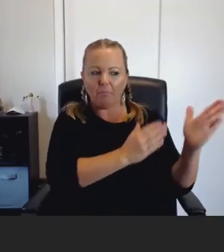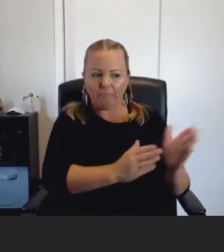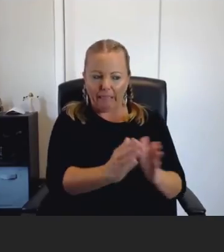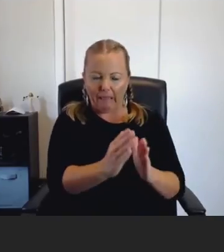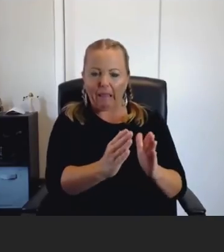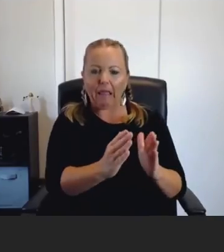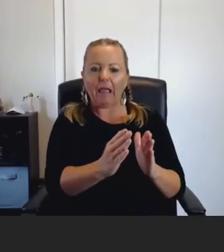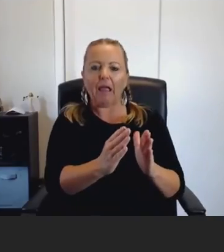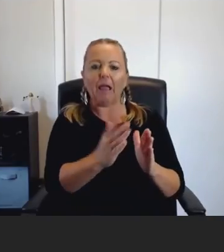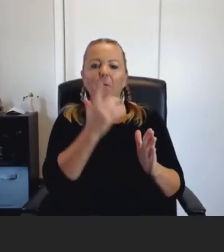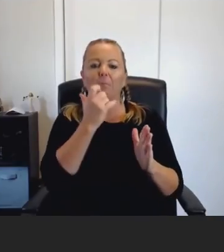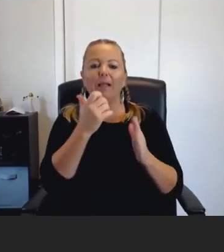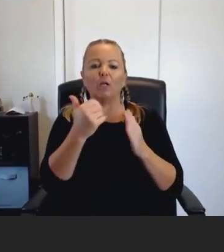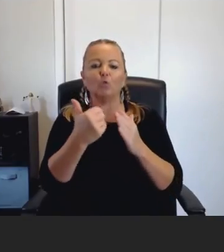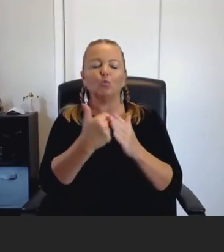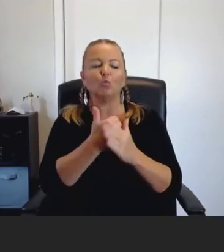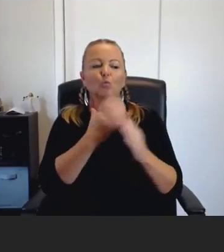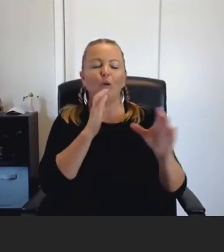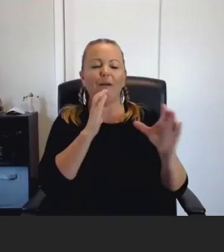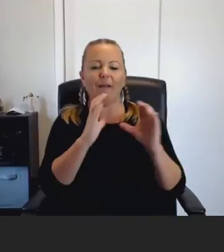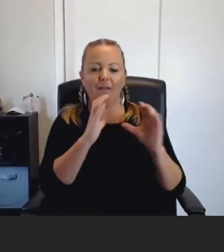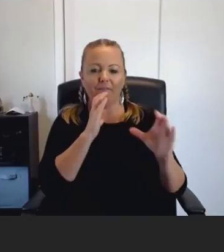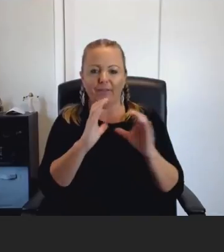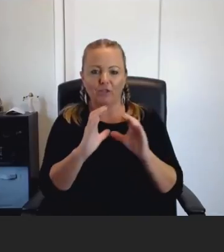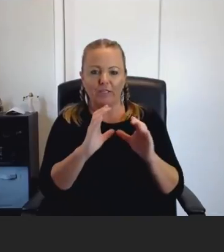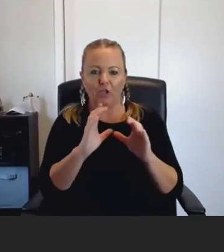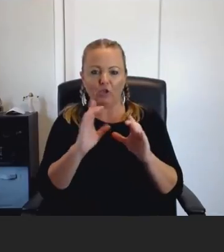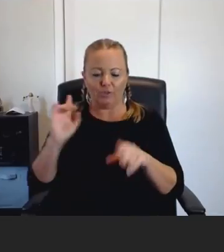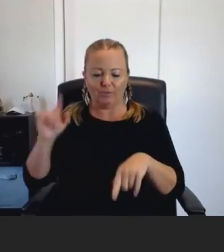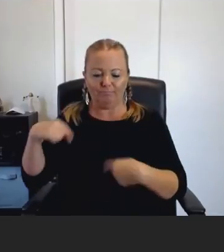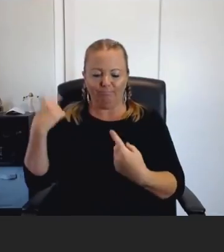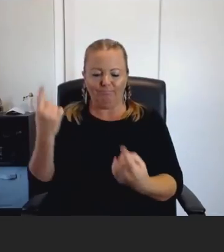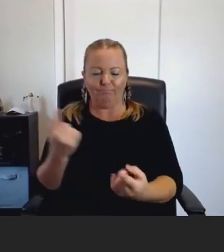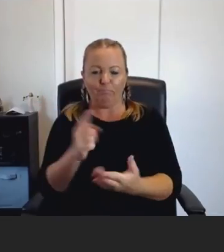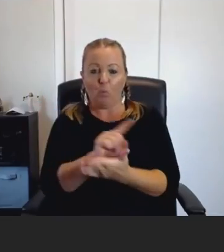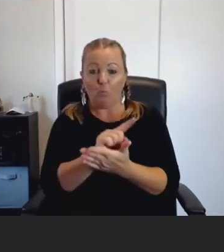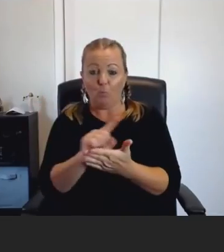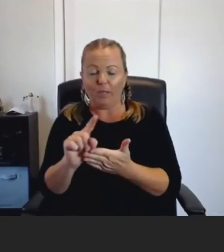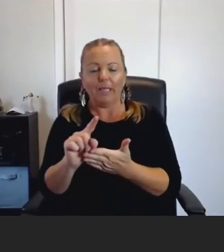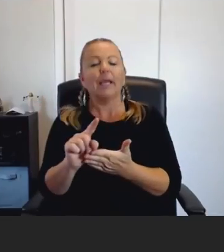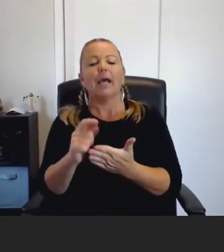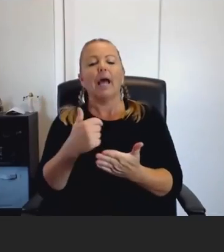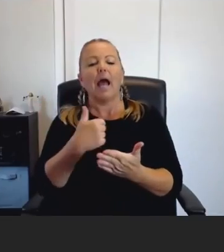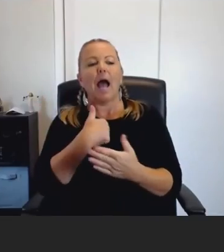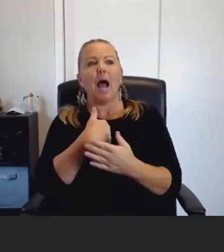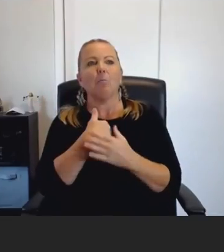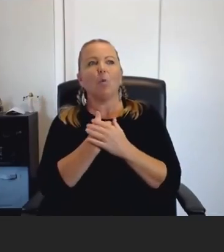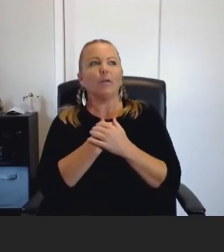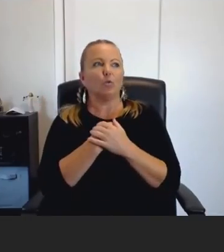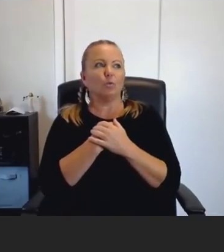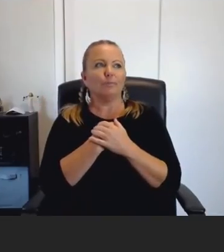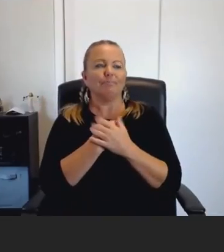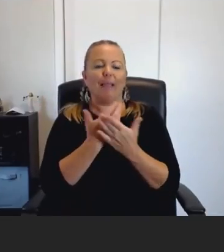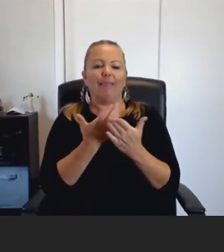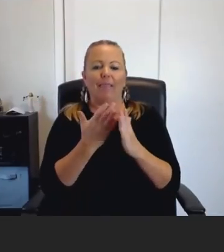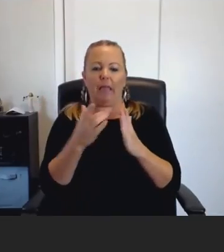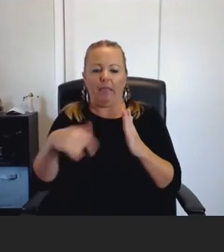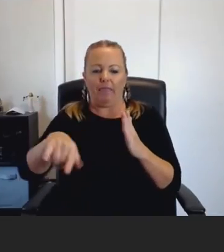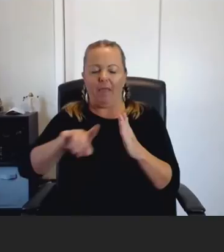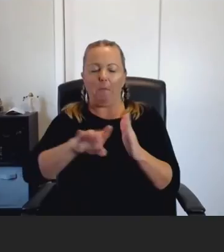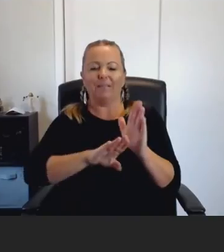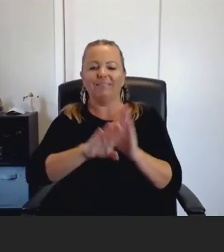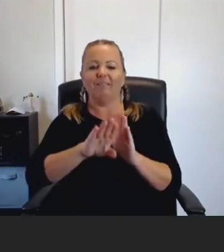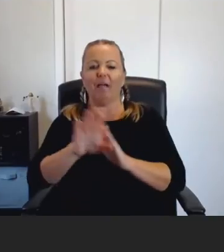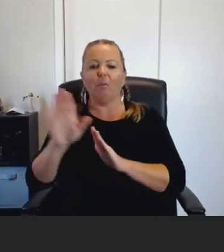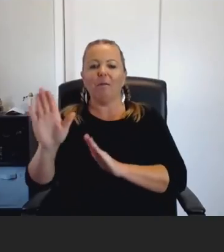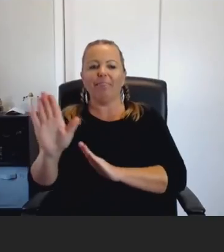new conversations that we've had in the last week with them. I'm going to let them develop their plans just